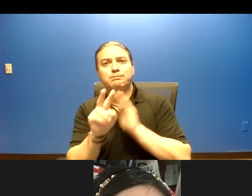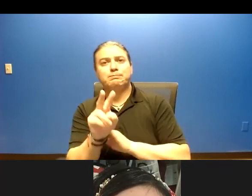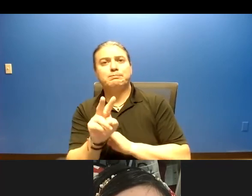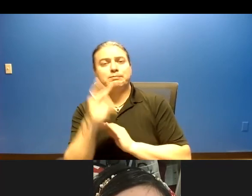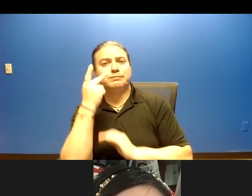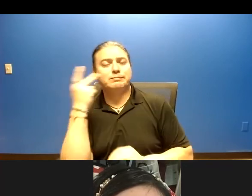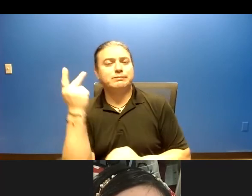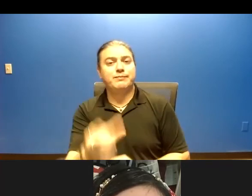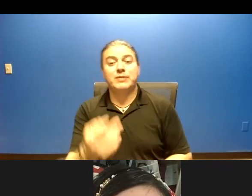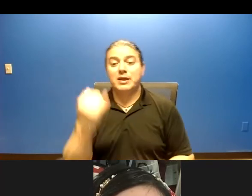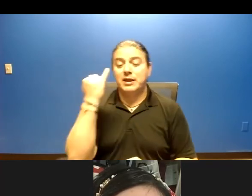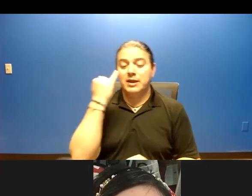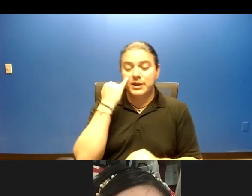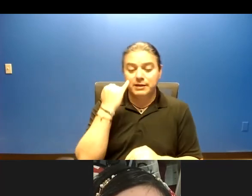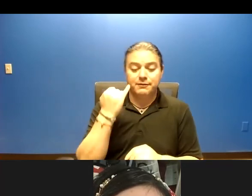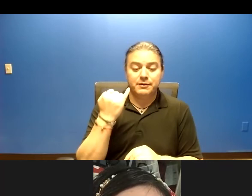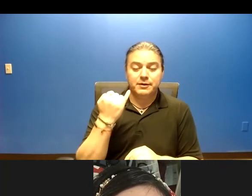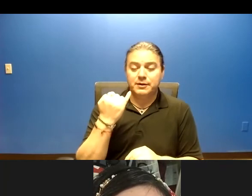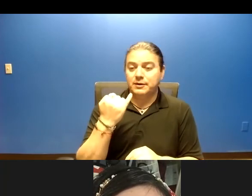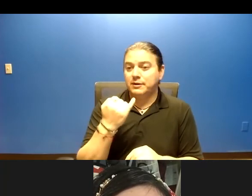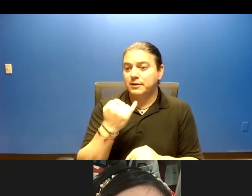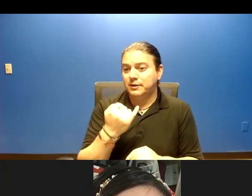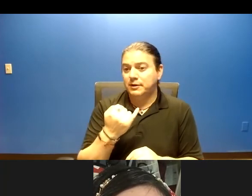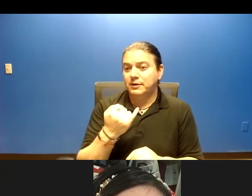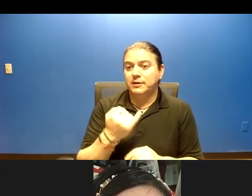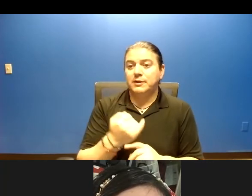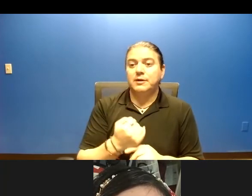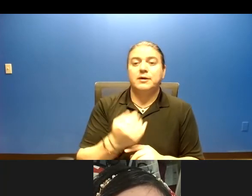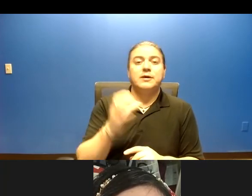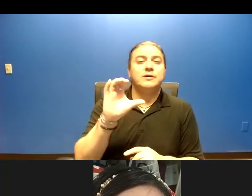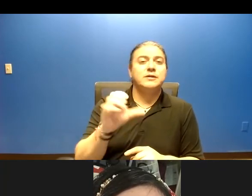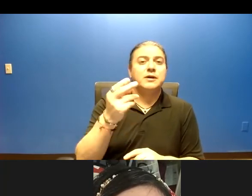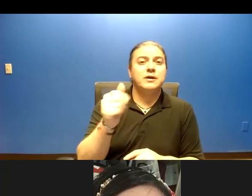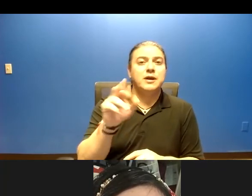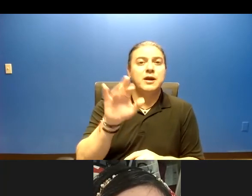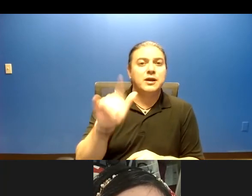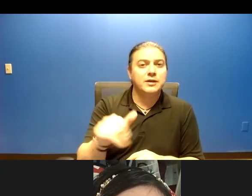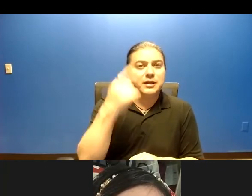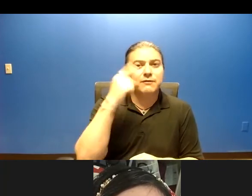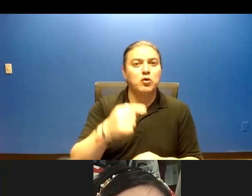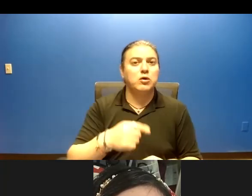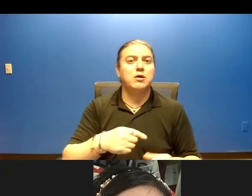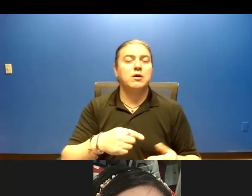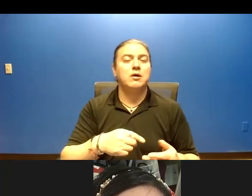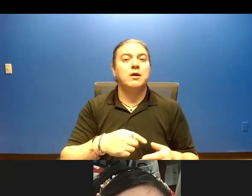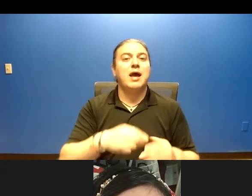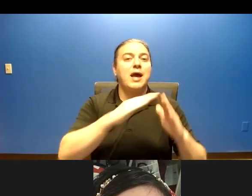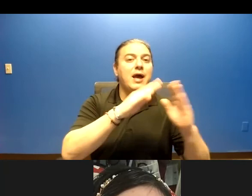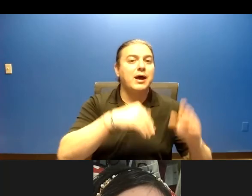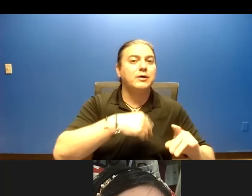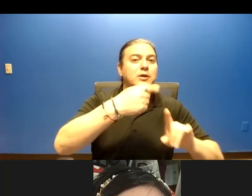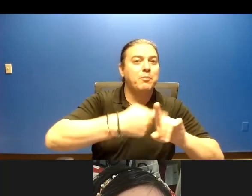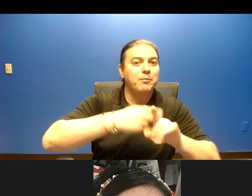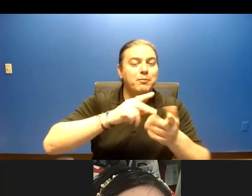to help with rental assistance or mortgage payments or utility assistance, it shouldn't matter what age